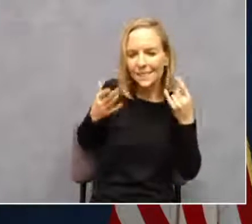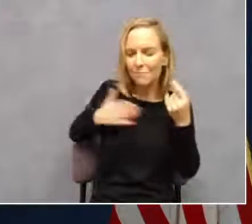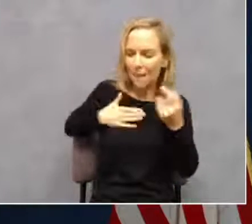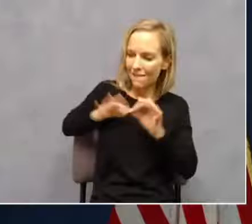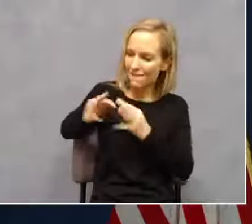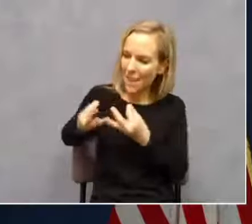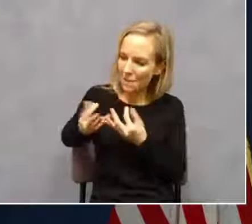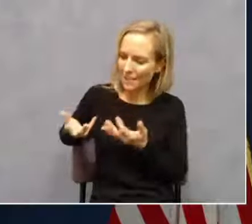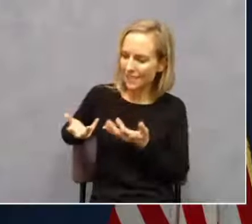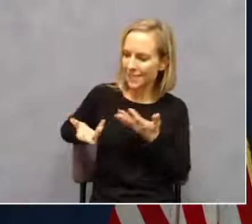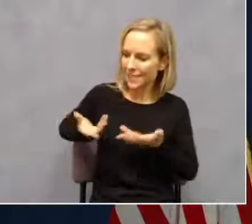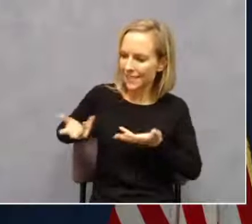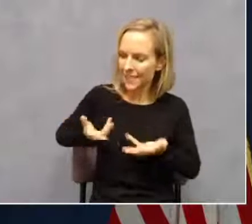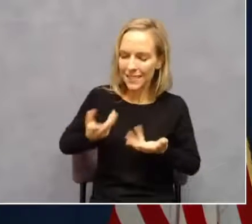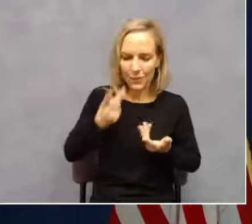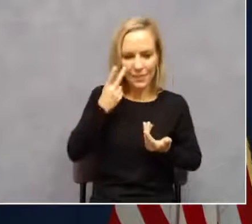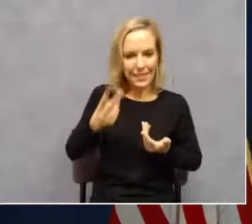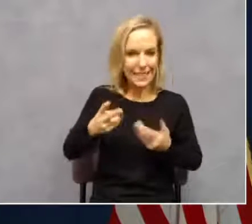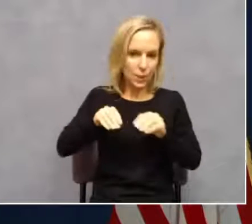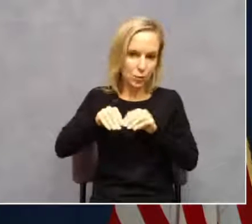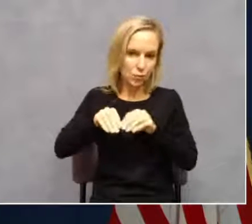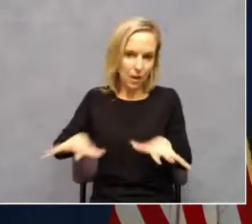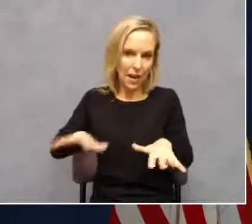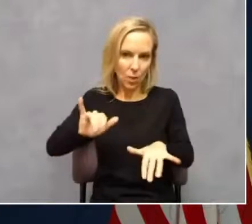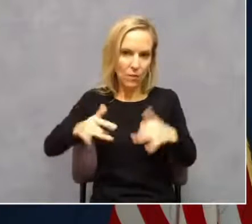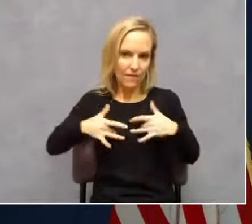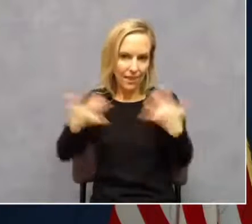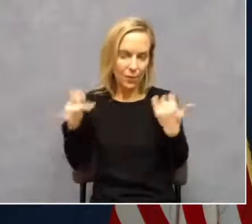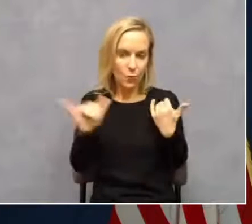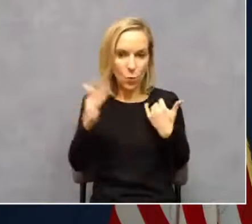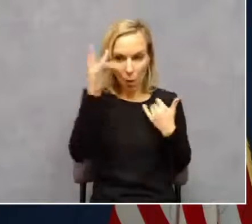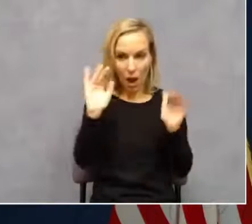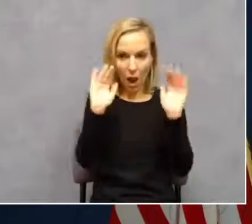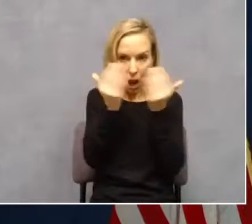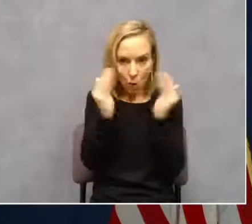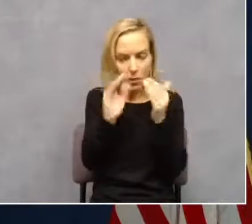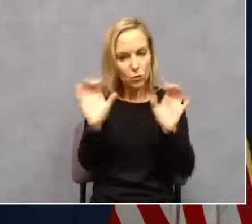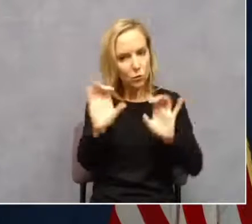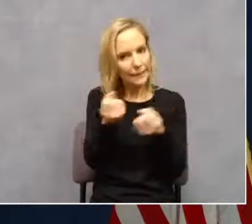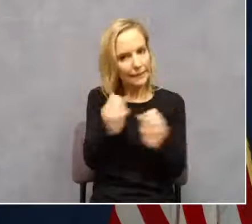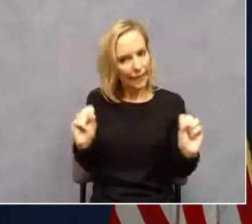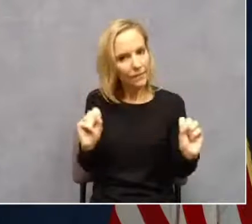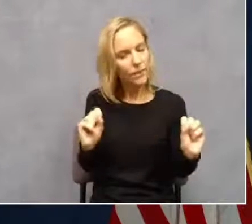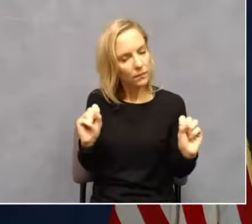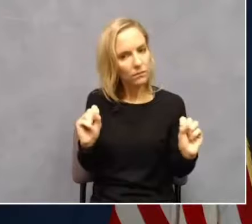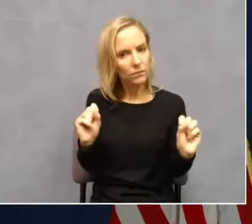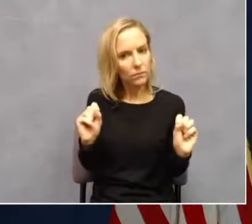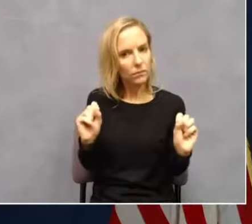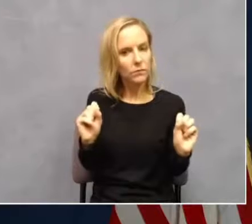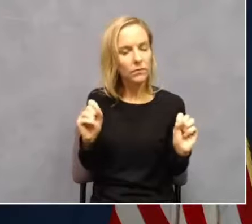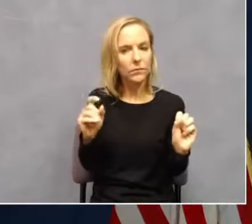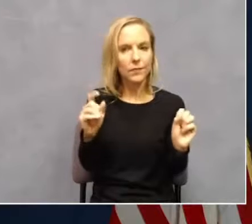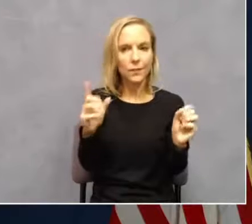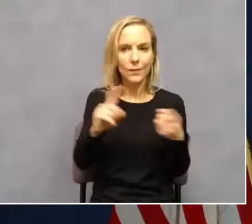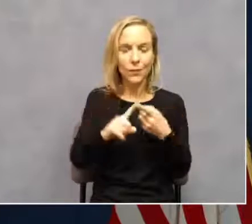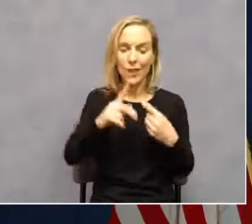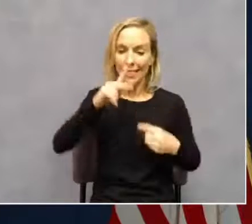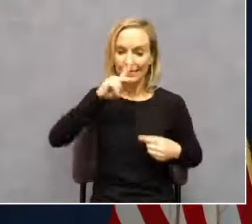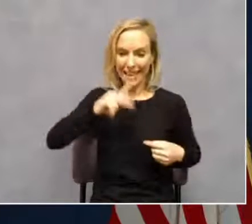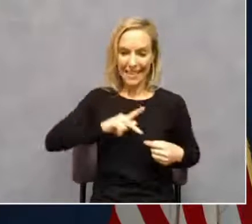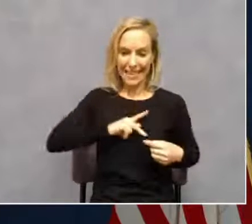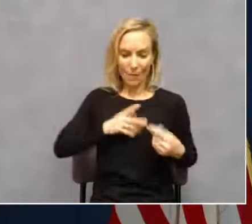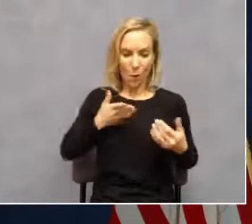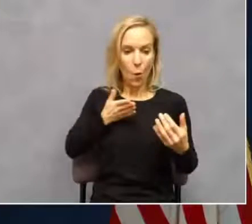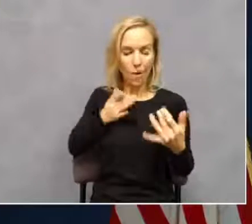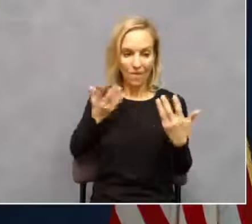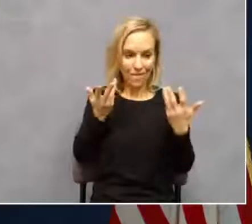seeing the spread there. That's why it's really important for Halloween to be done safely, and it's why we're going to be talking about Thanksgiving once we get through Halloween, but you ought